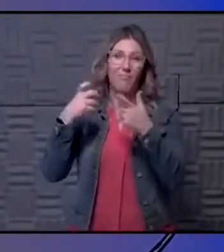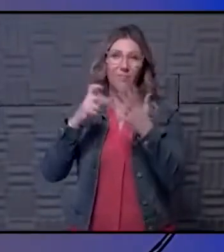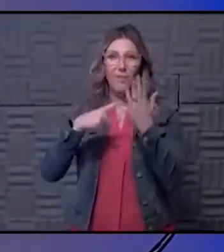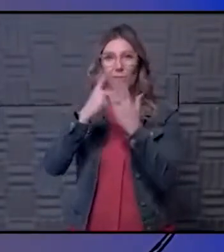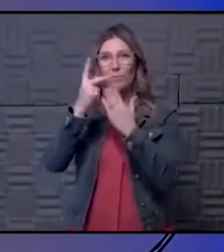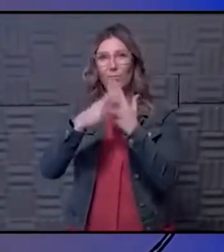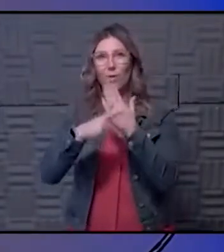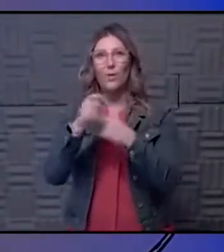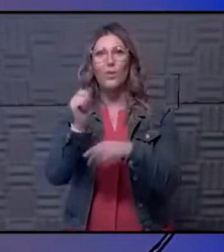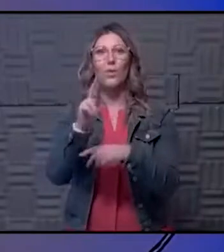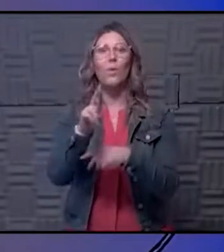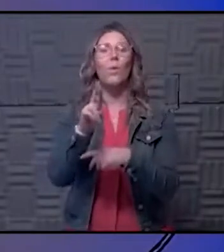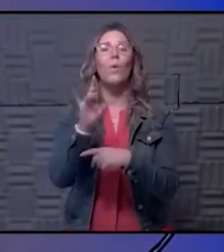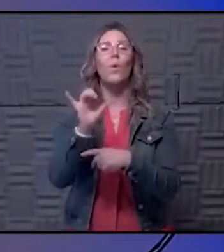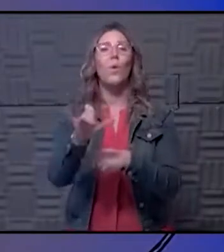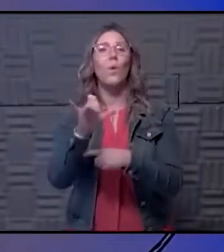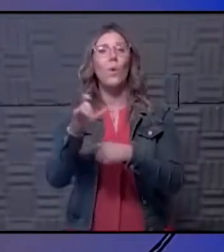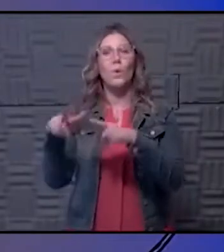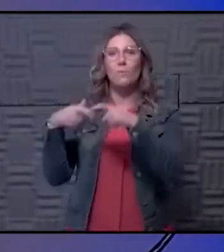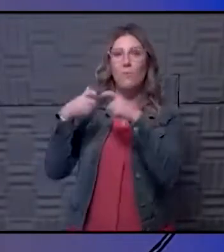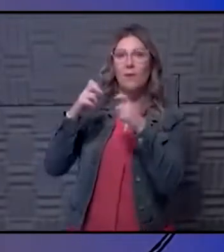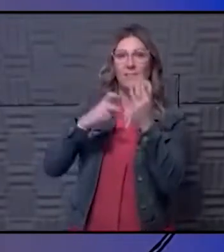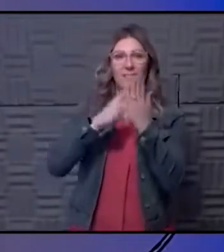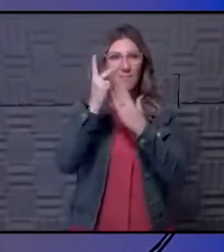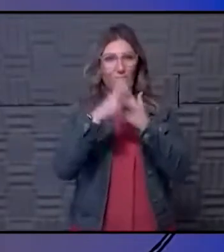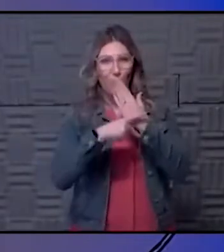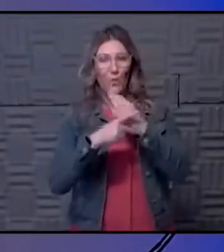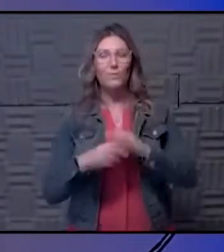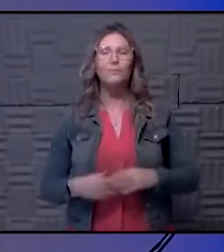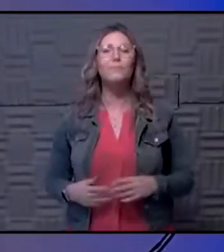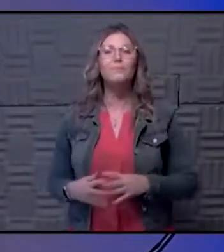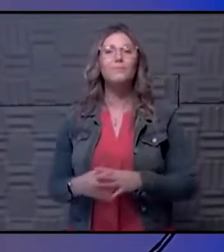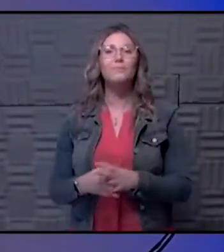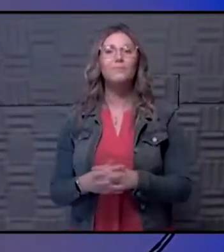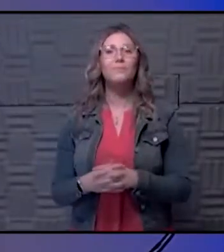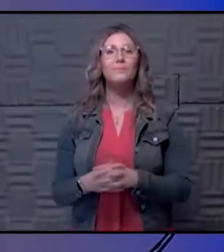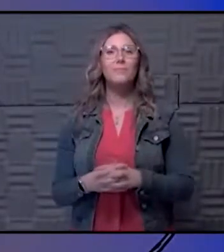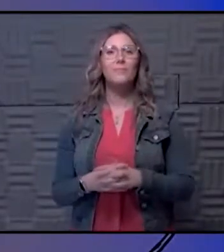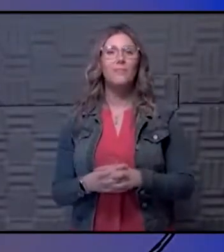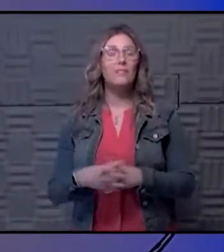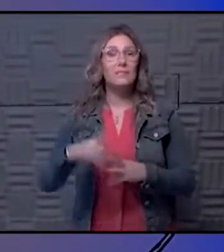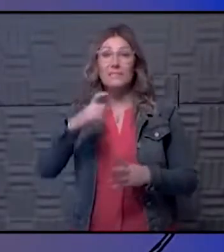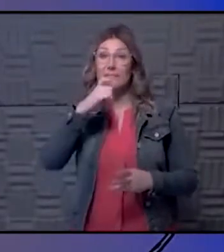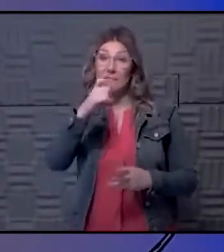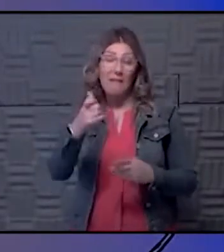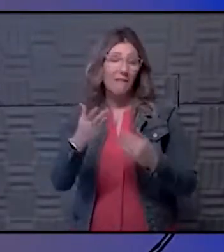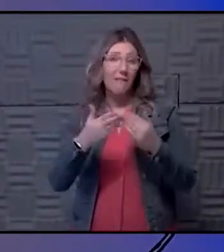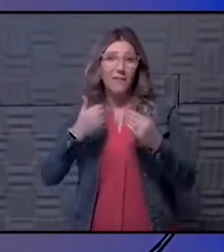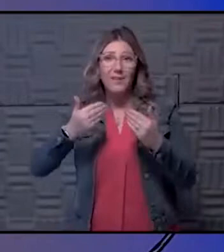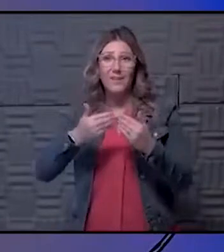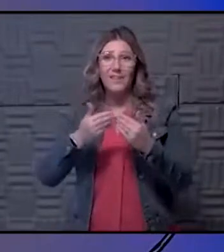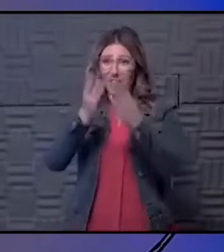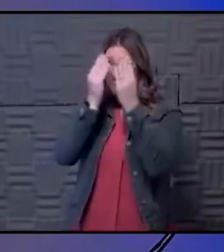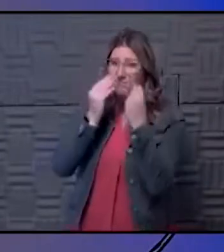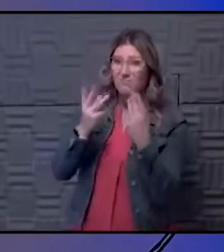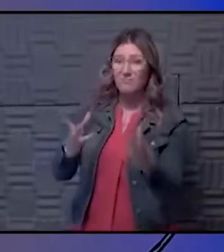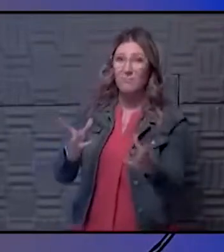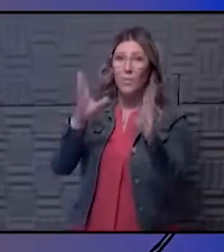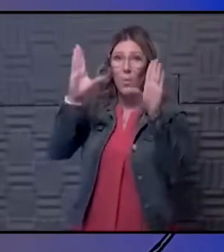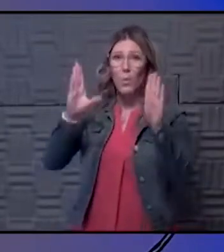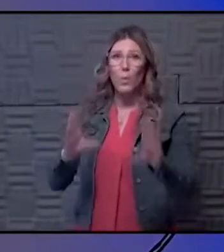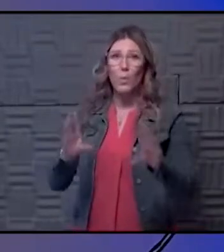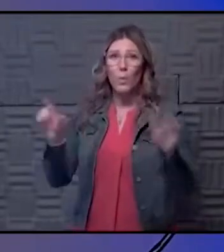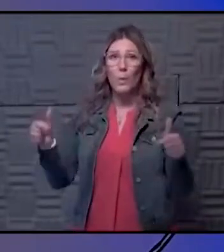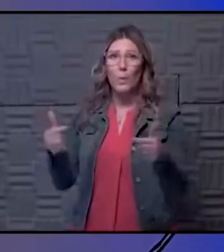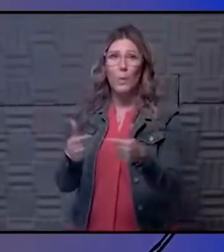I call putting a pause on the program. And we, it's not easy to tell a great group of individuals,